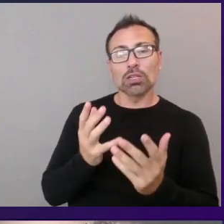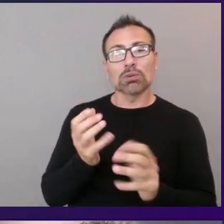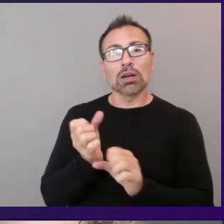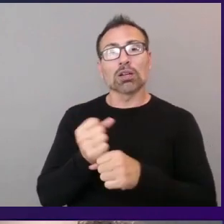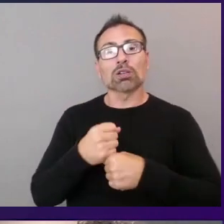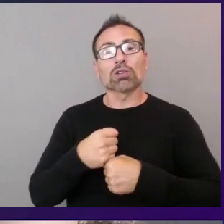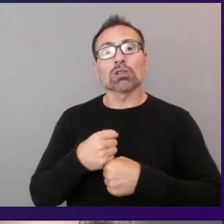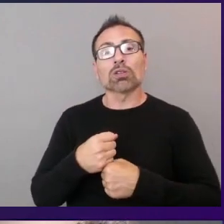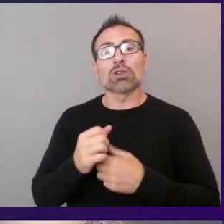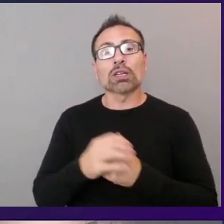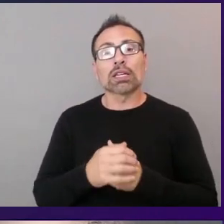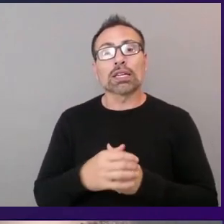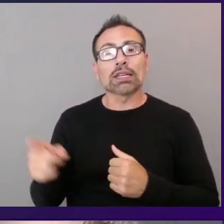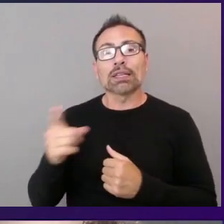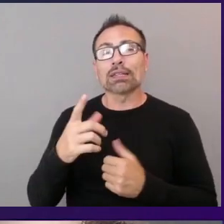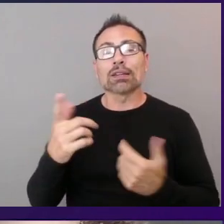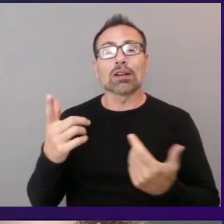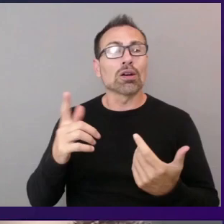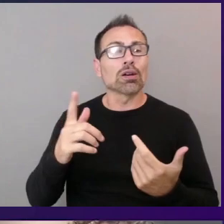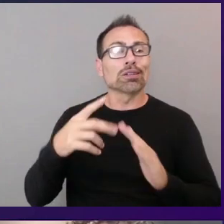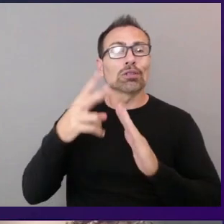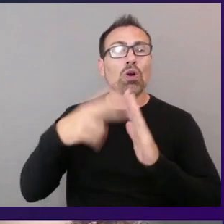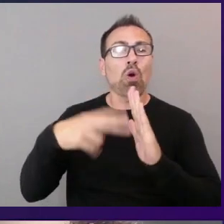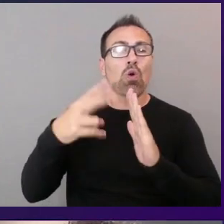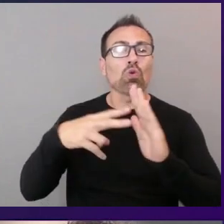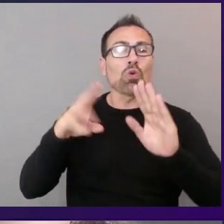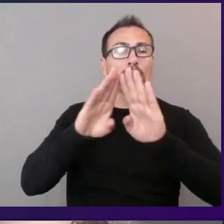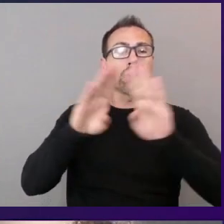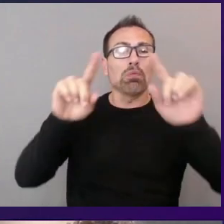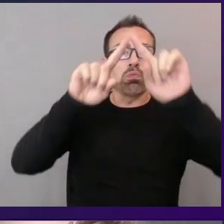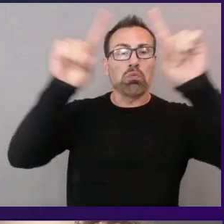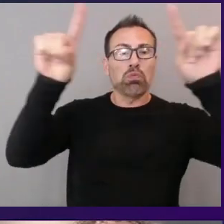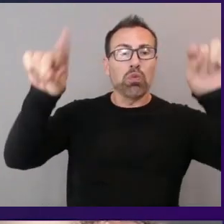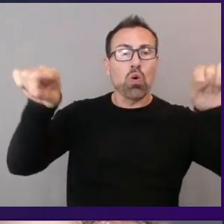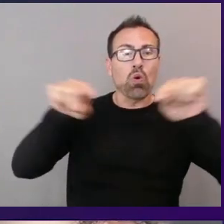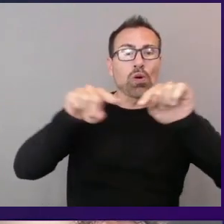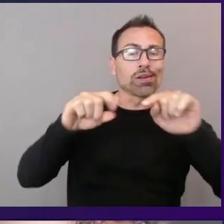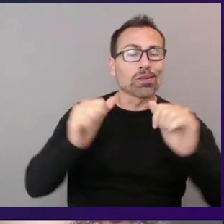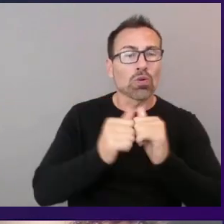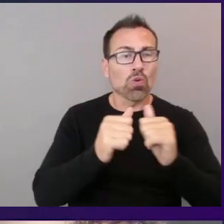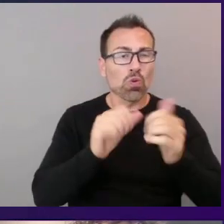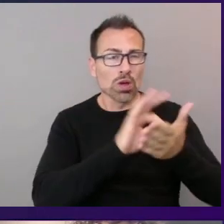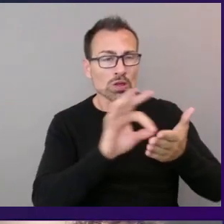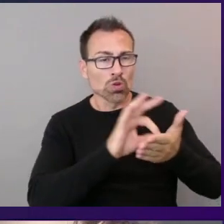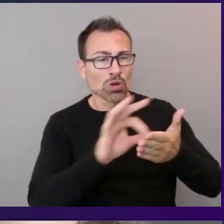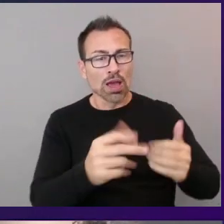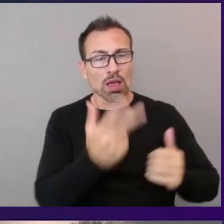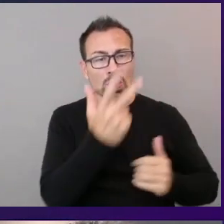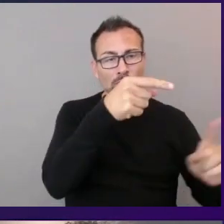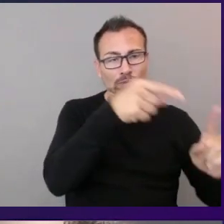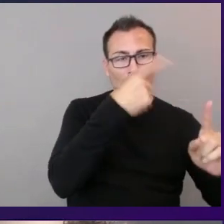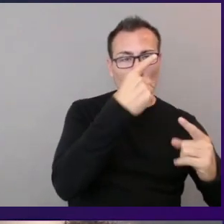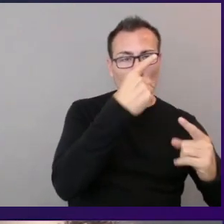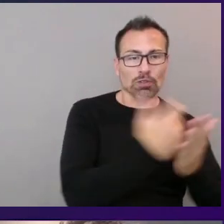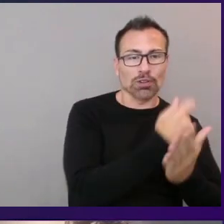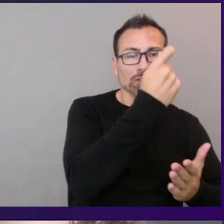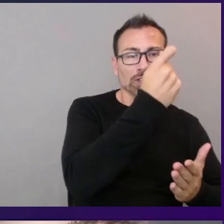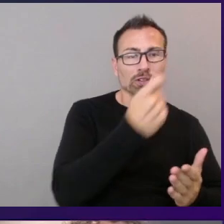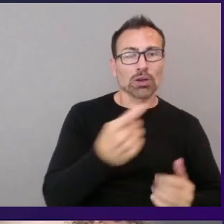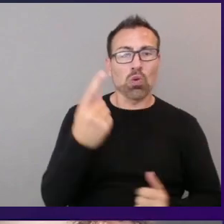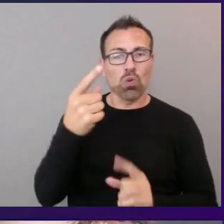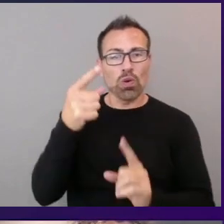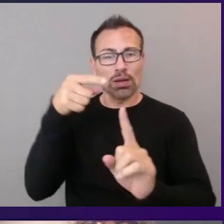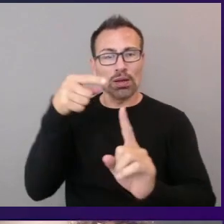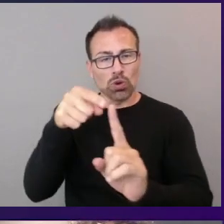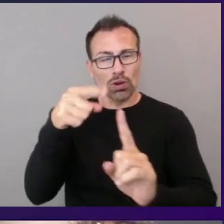scores, for example, like assigning 3 points for a victory and 1 point for a draw. So let's create a